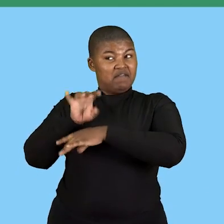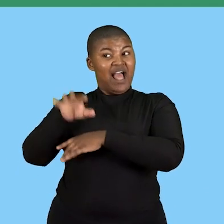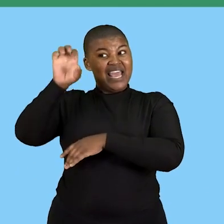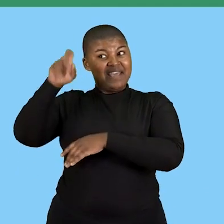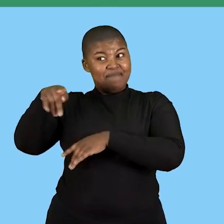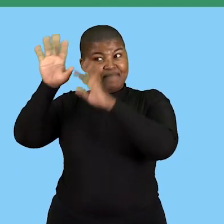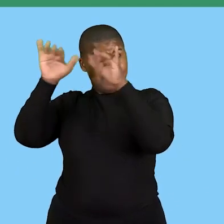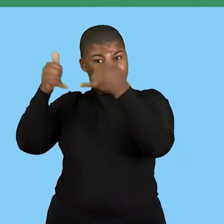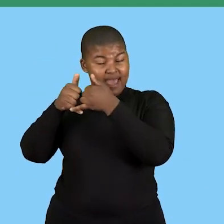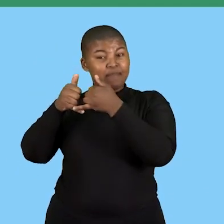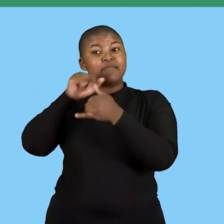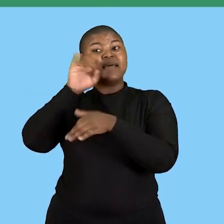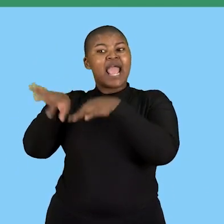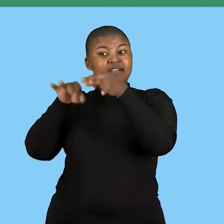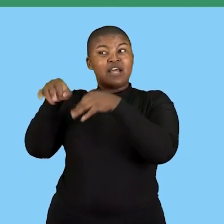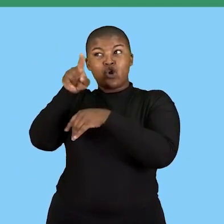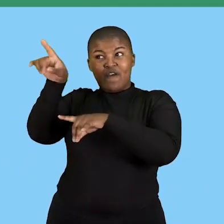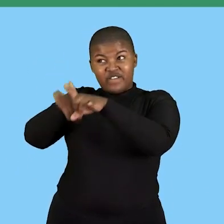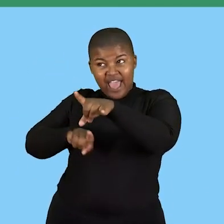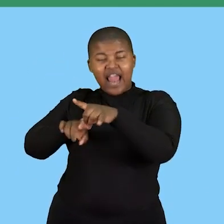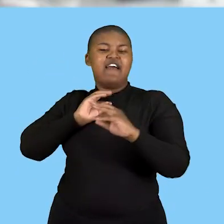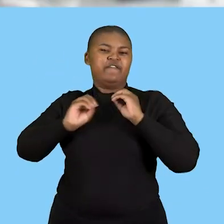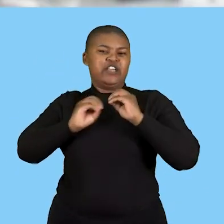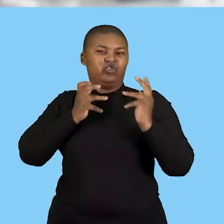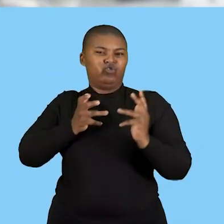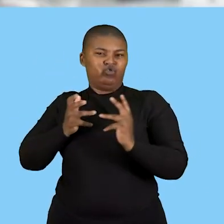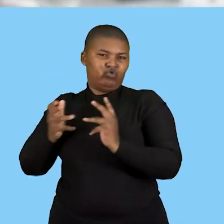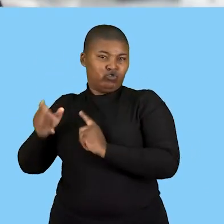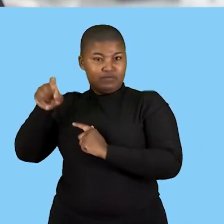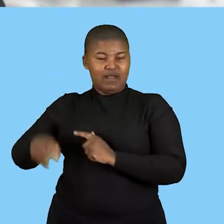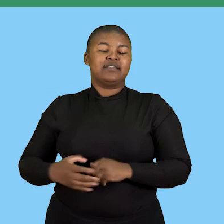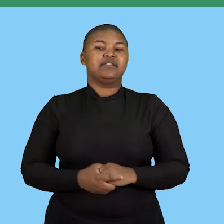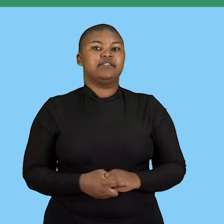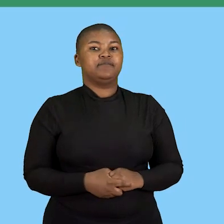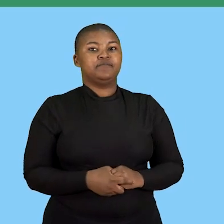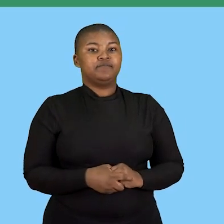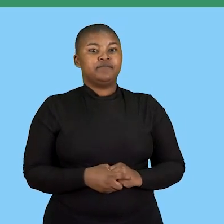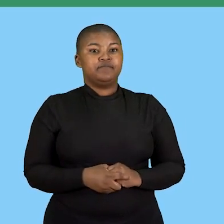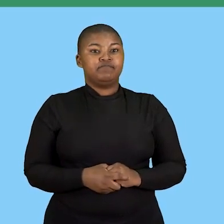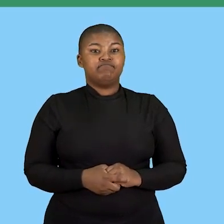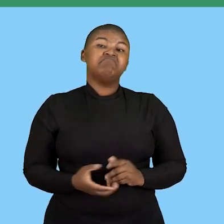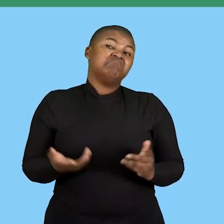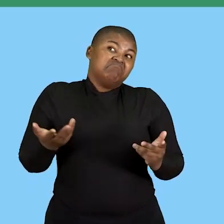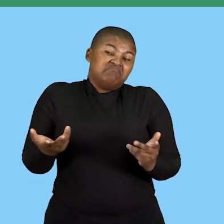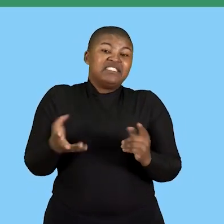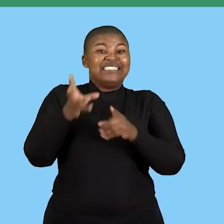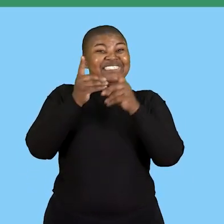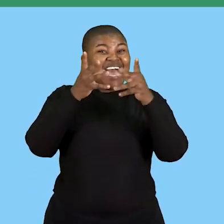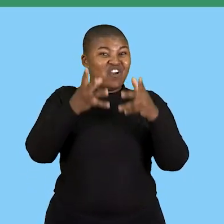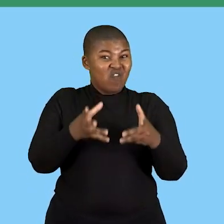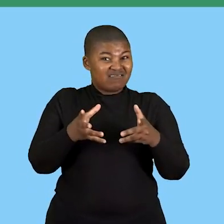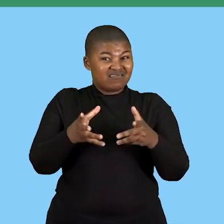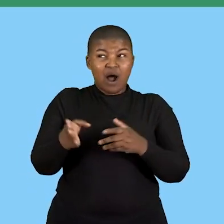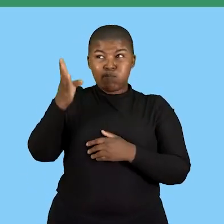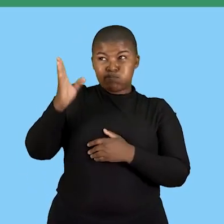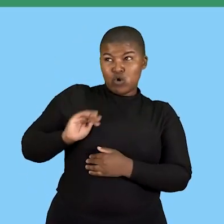advising them or you're explaining to them to say, because you are failing, this is what you should know, that if in your director position